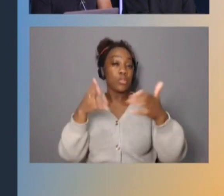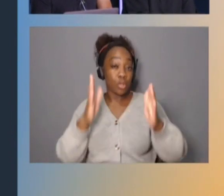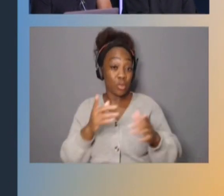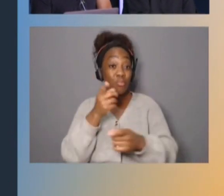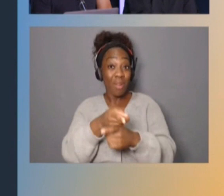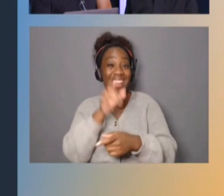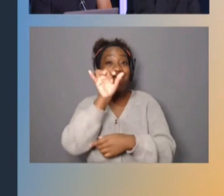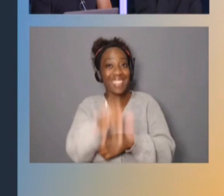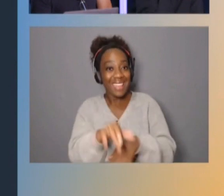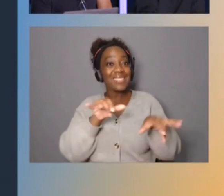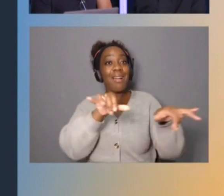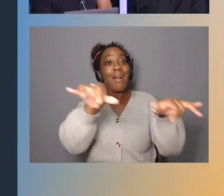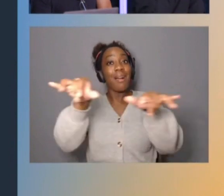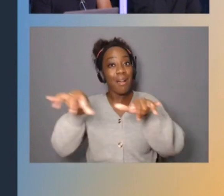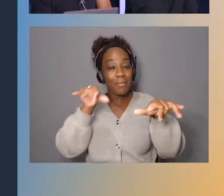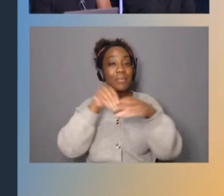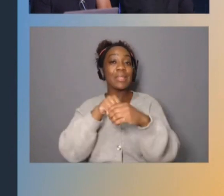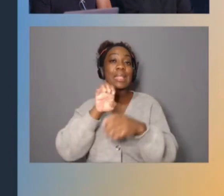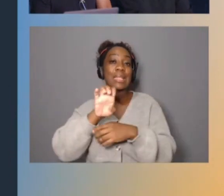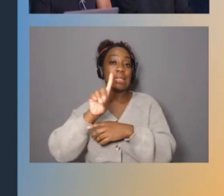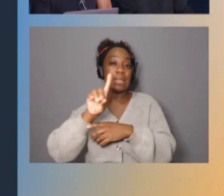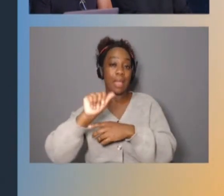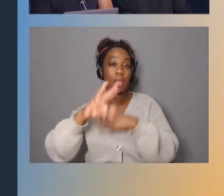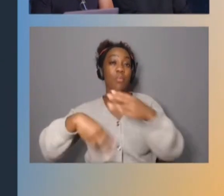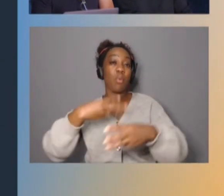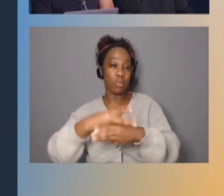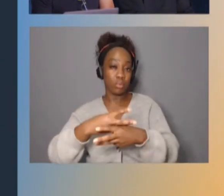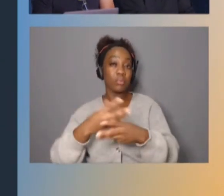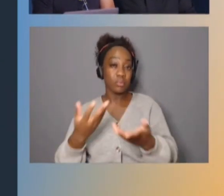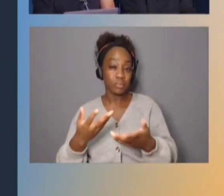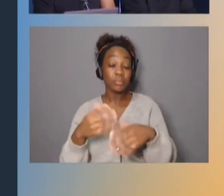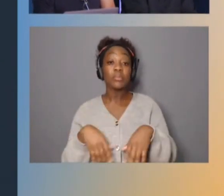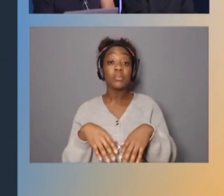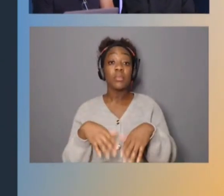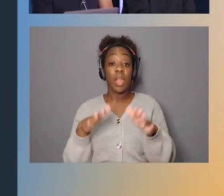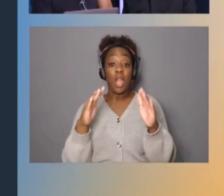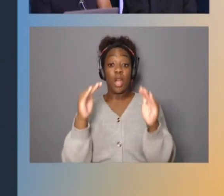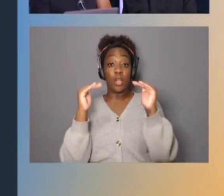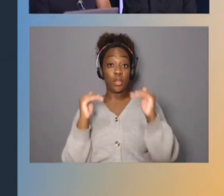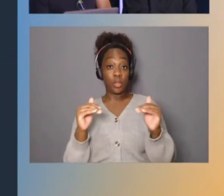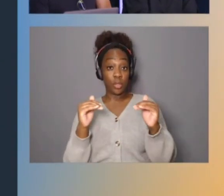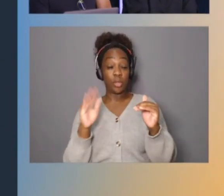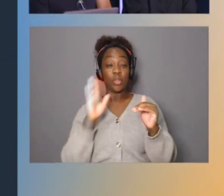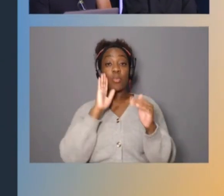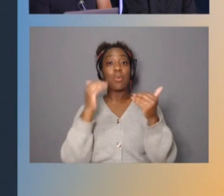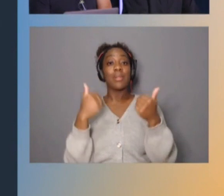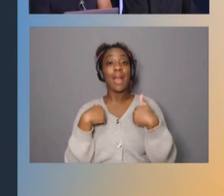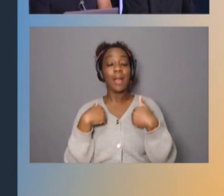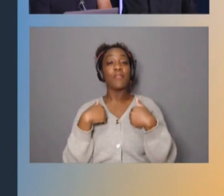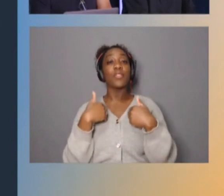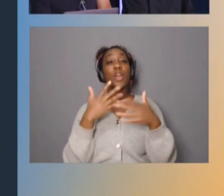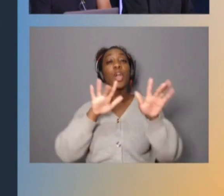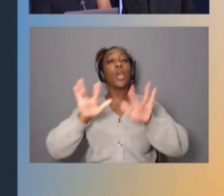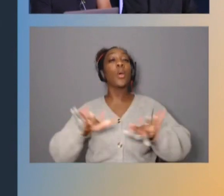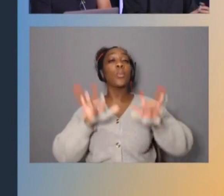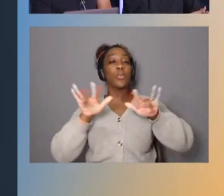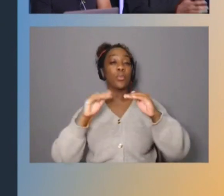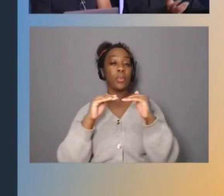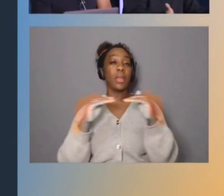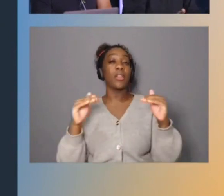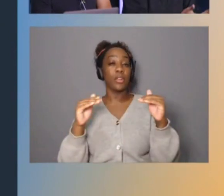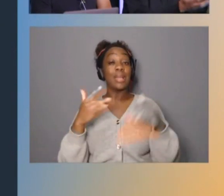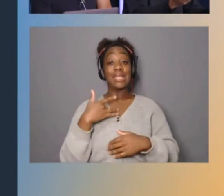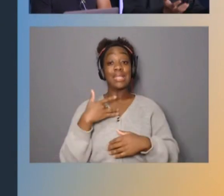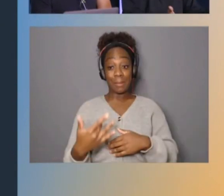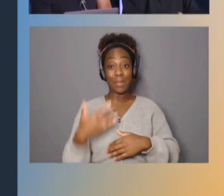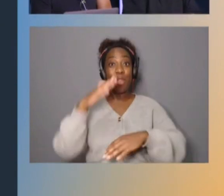the EDA world. And then underneath that, you would have this compute layer, right? And typically on-prem, this is where